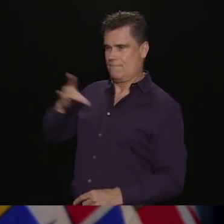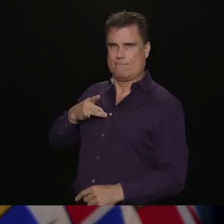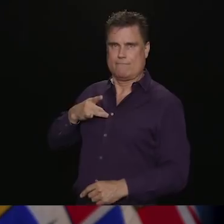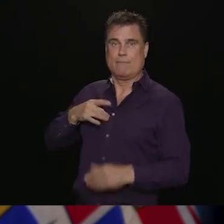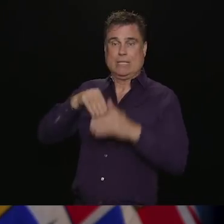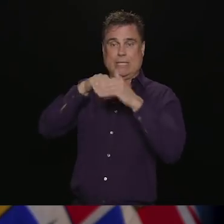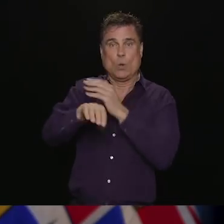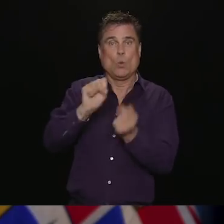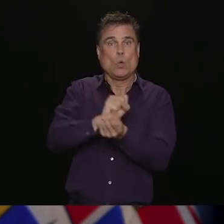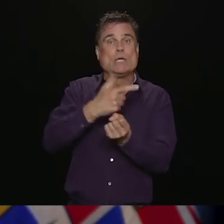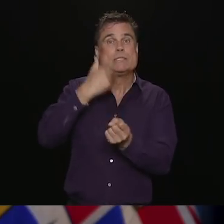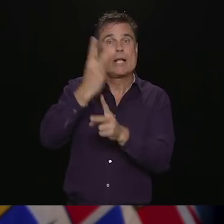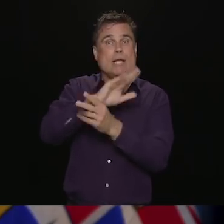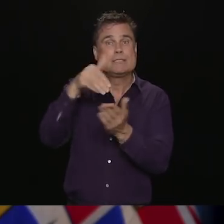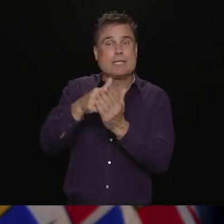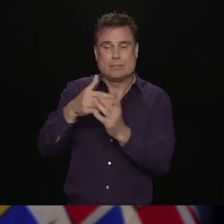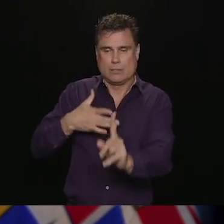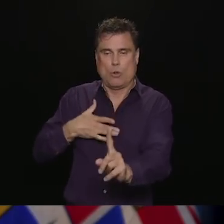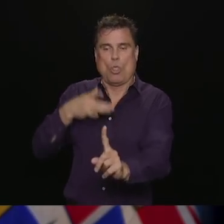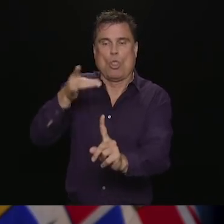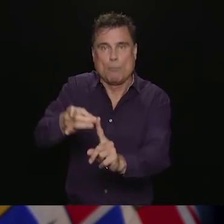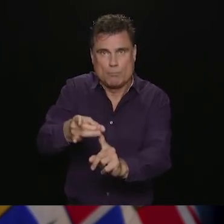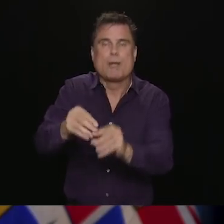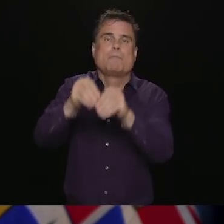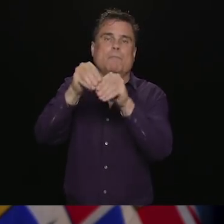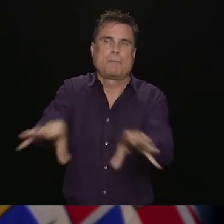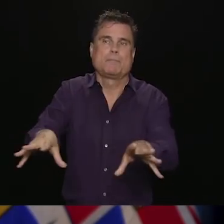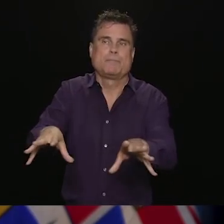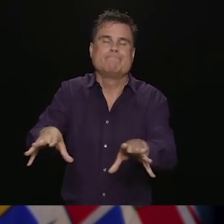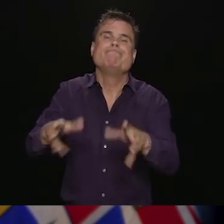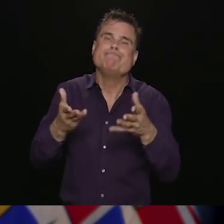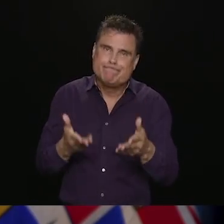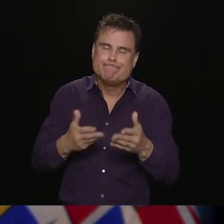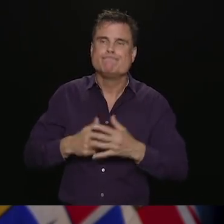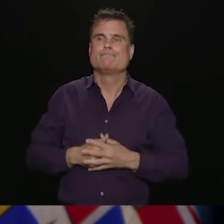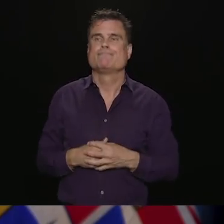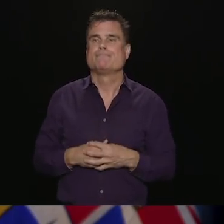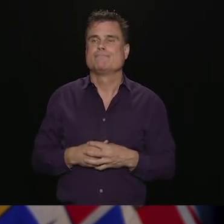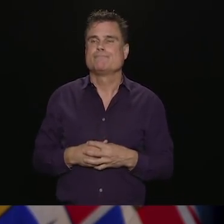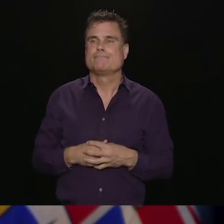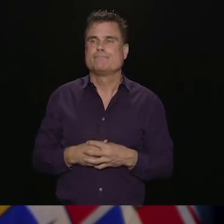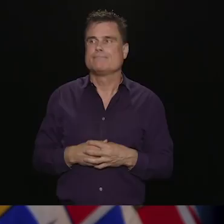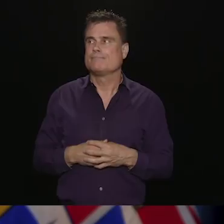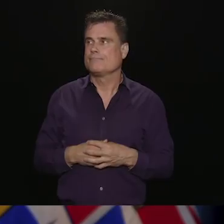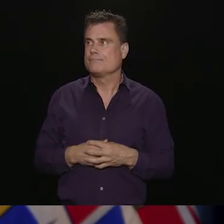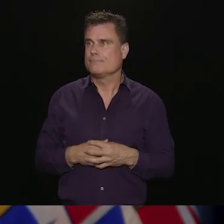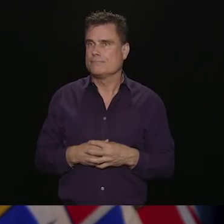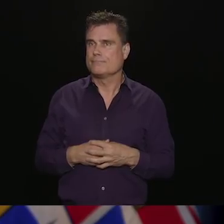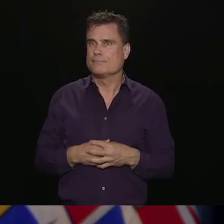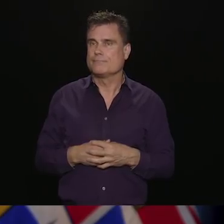outbreaks might have been averted because others were not coming in and out of the facility as they did